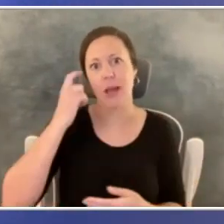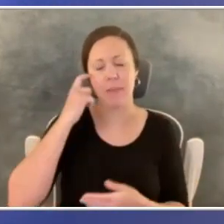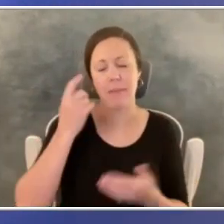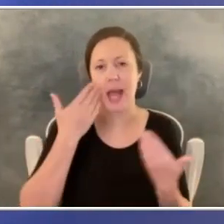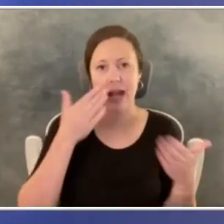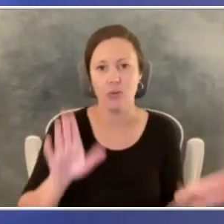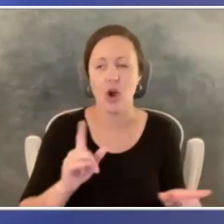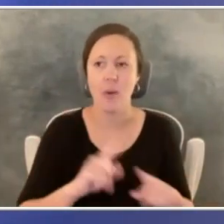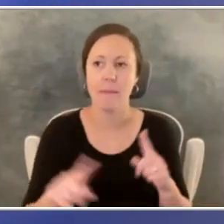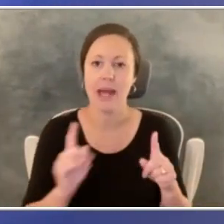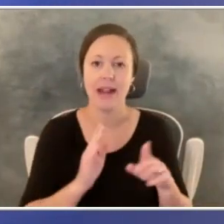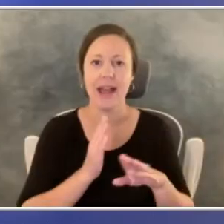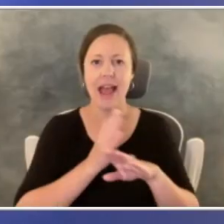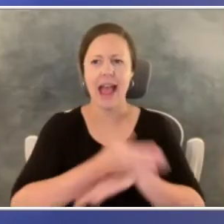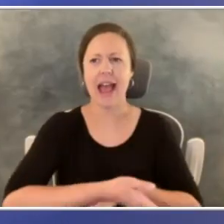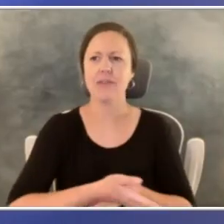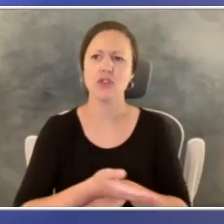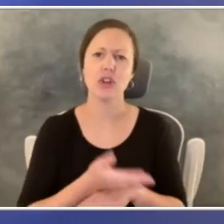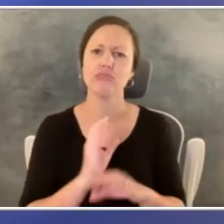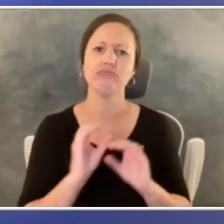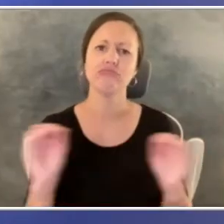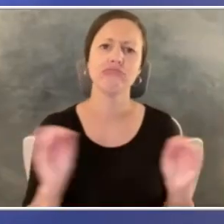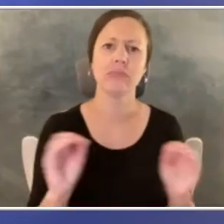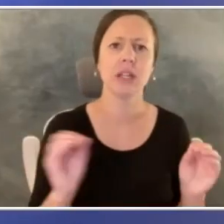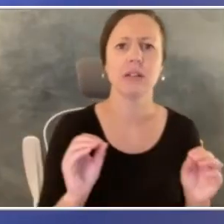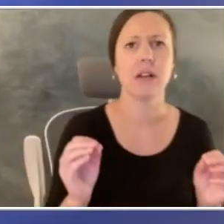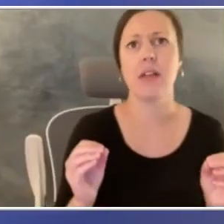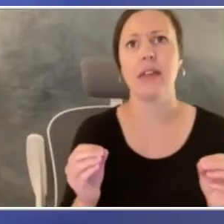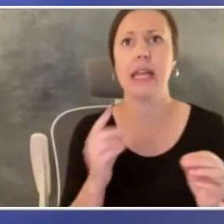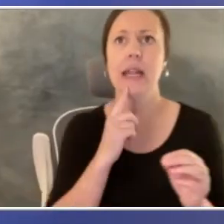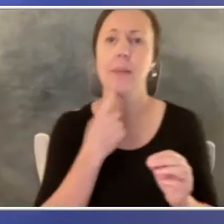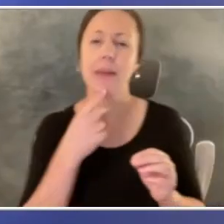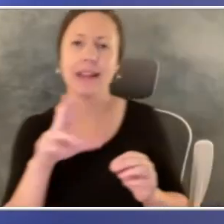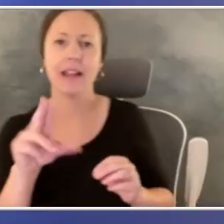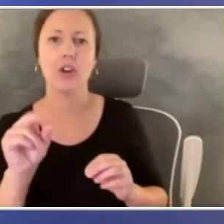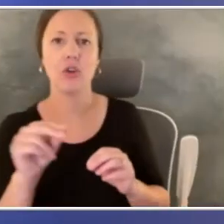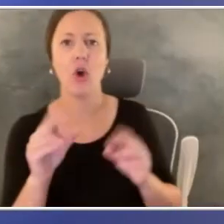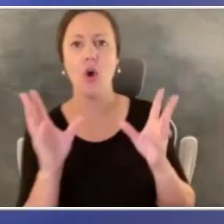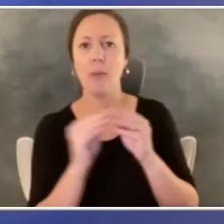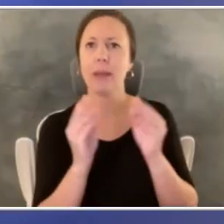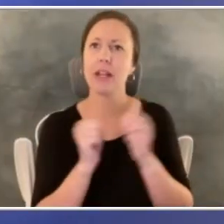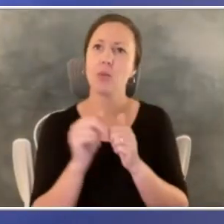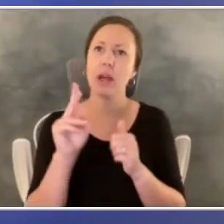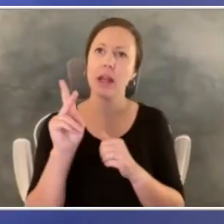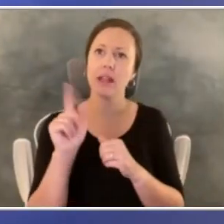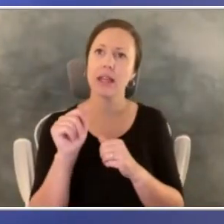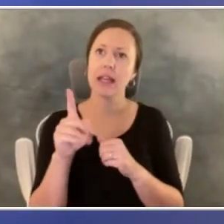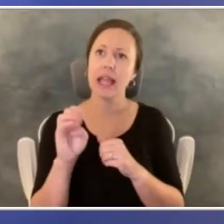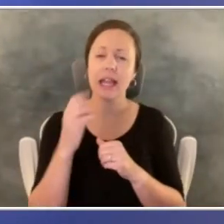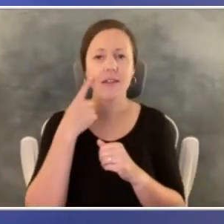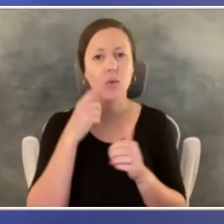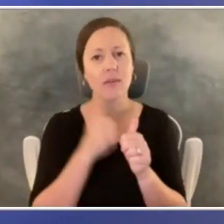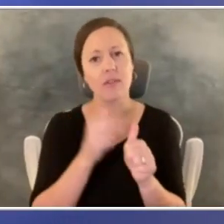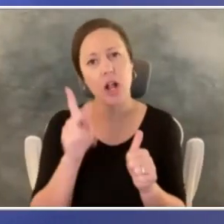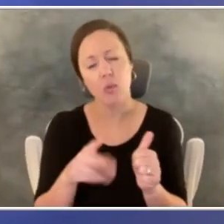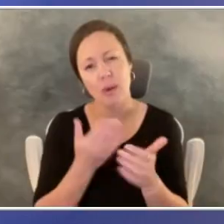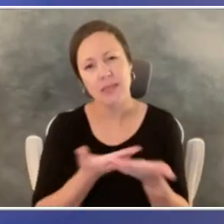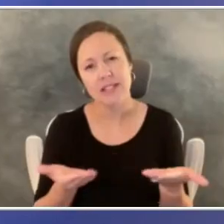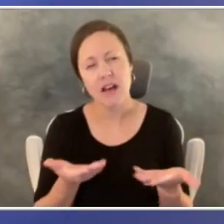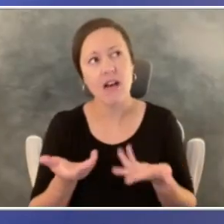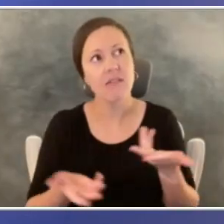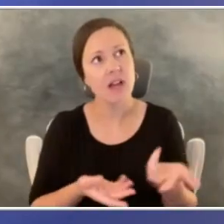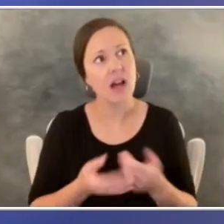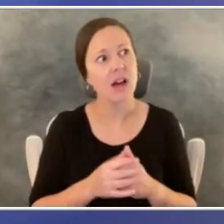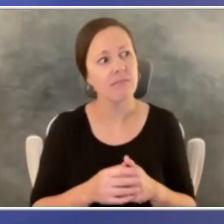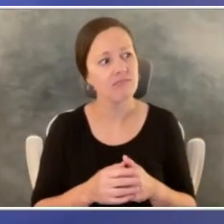Afterwards, nothing immediate. Meeting with Katie, follow up and stuff. Just